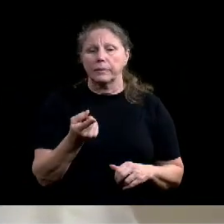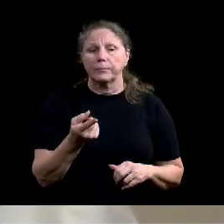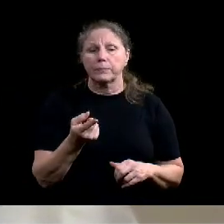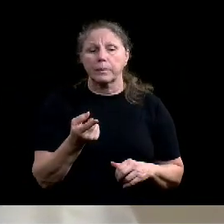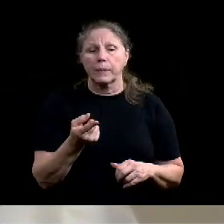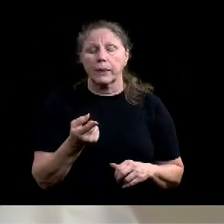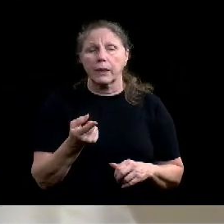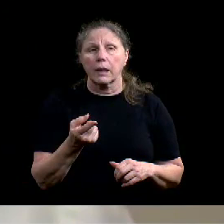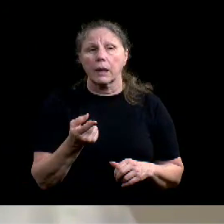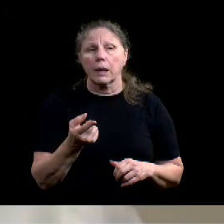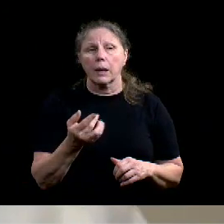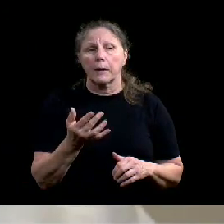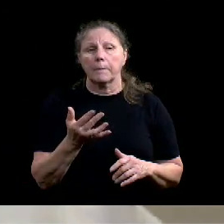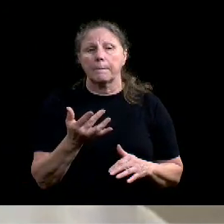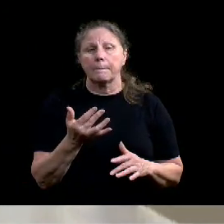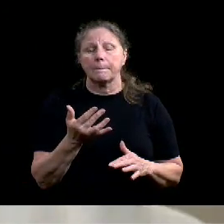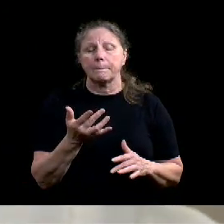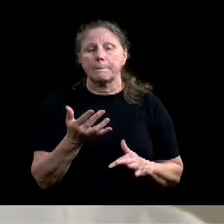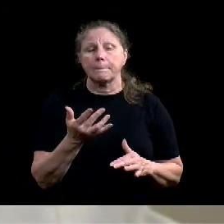about our